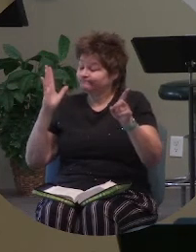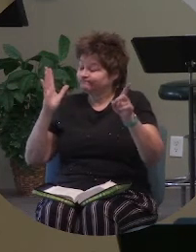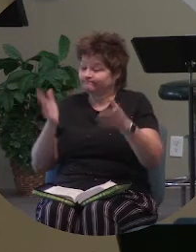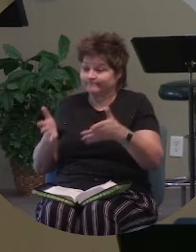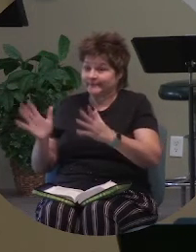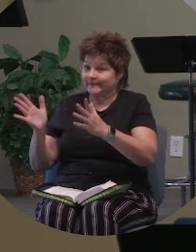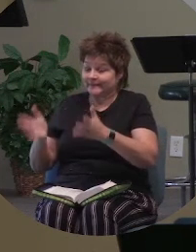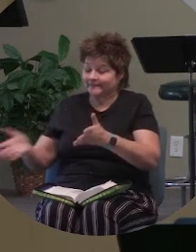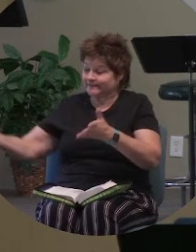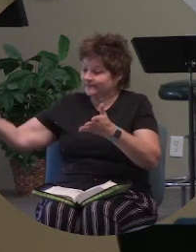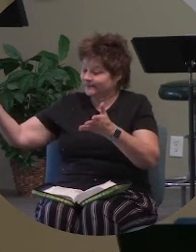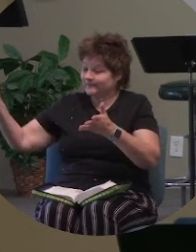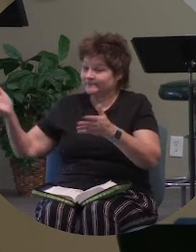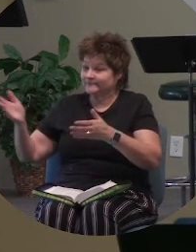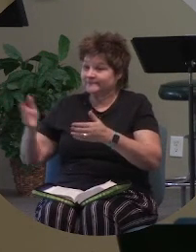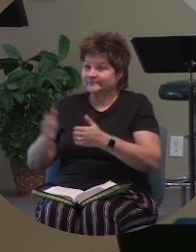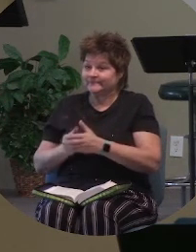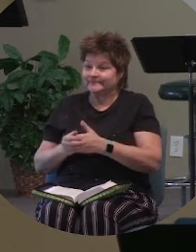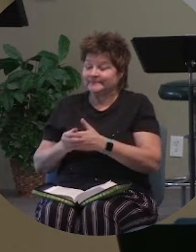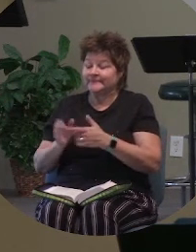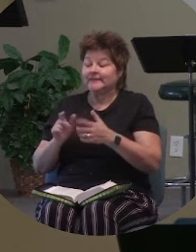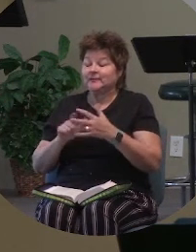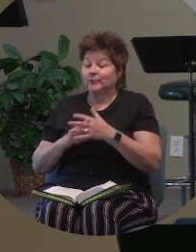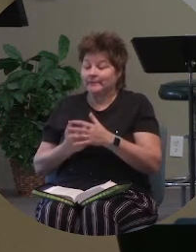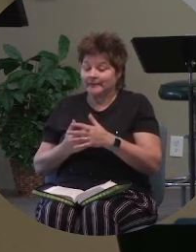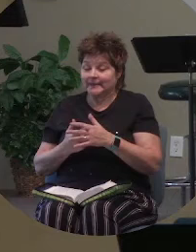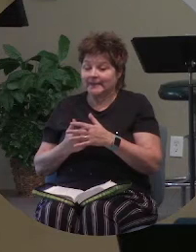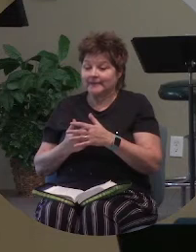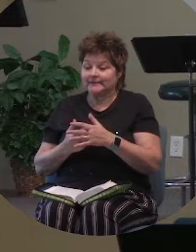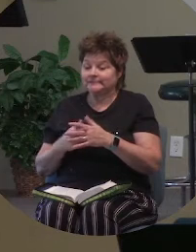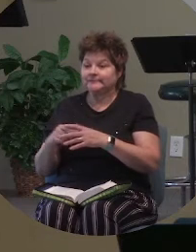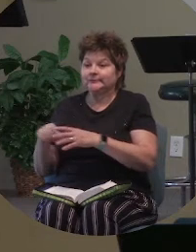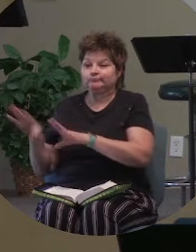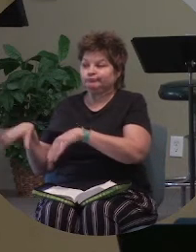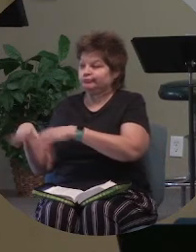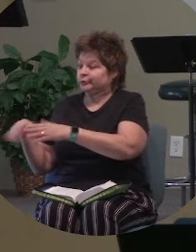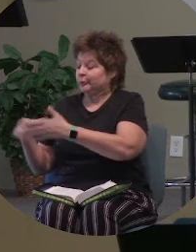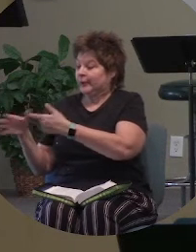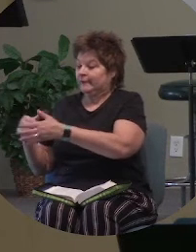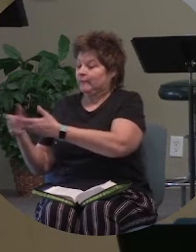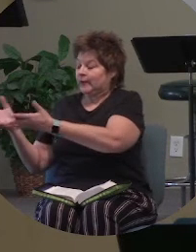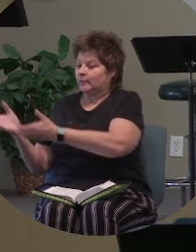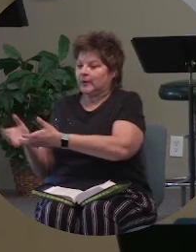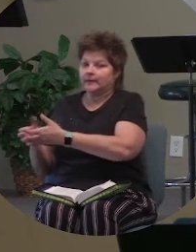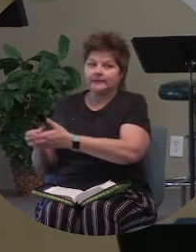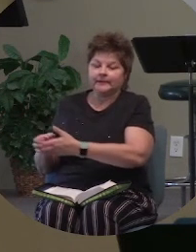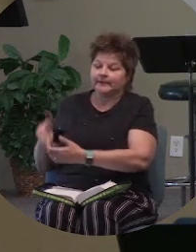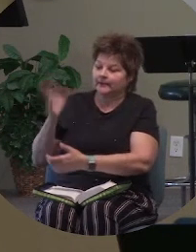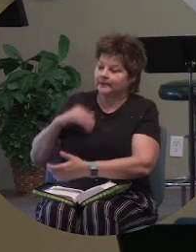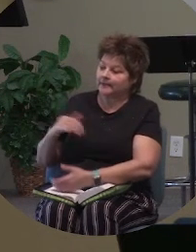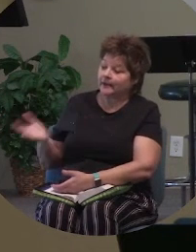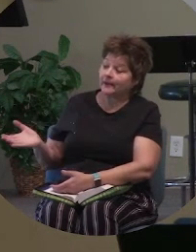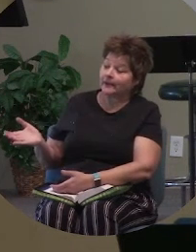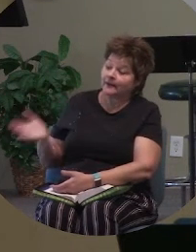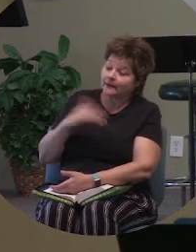us go. And we begin to do what we want to do. And here's God. Come home.